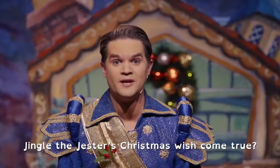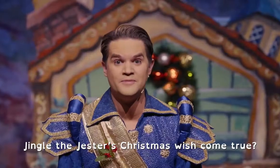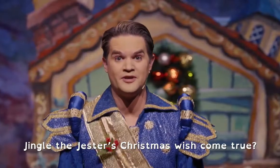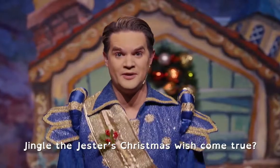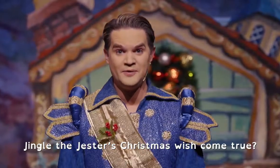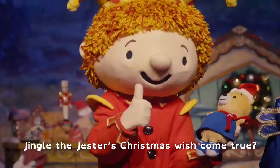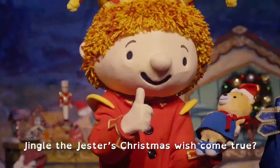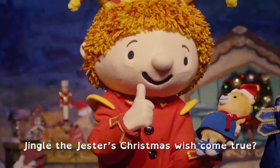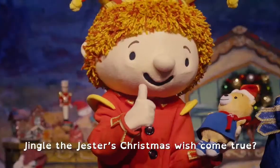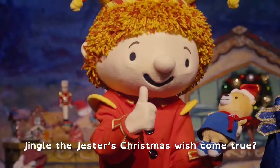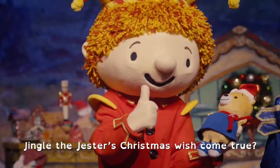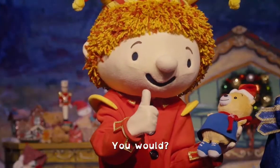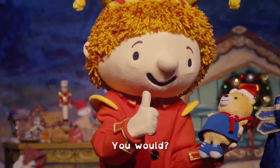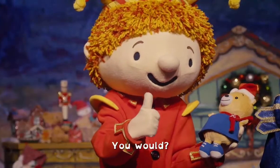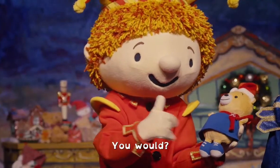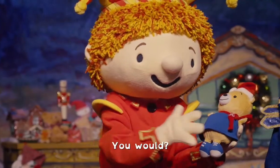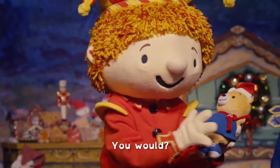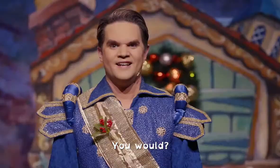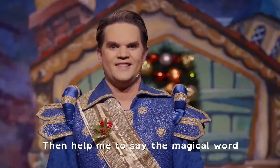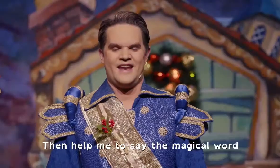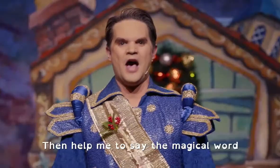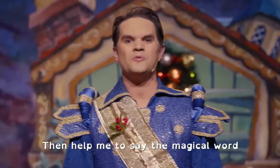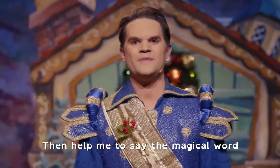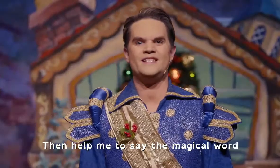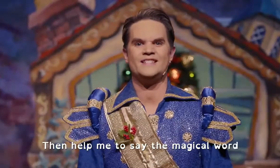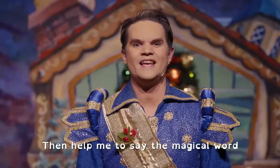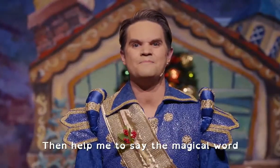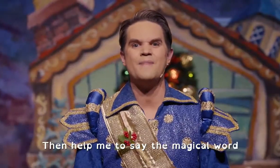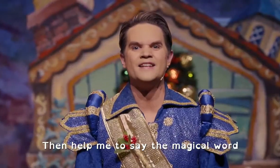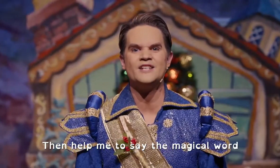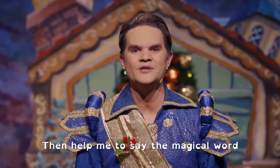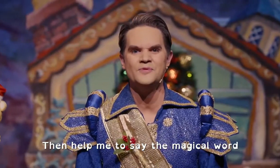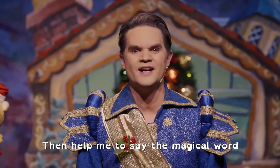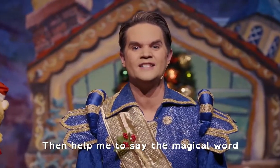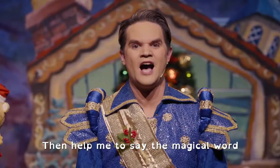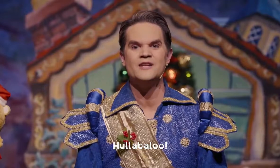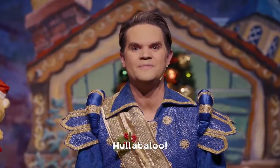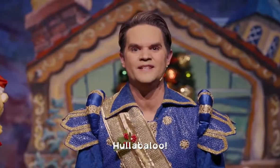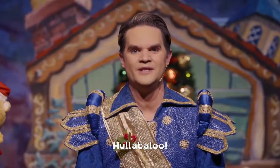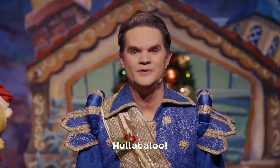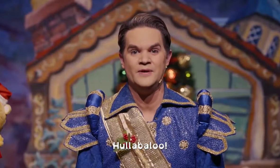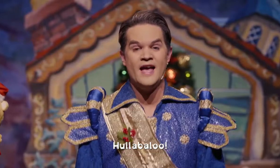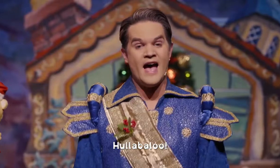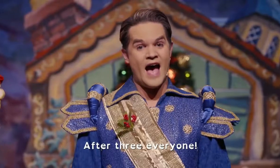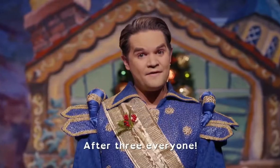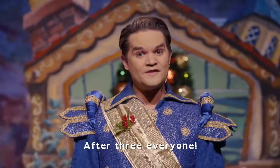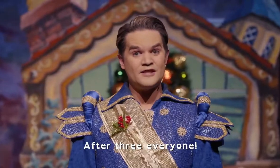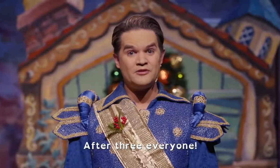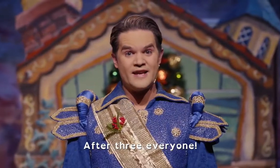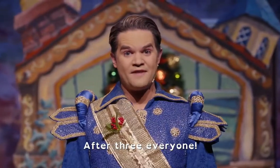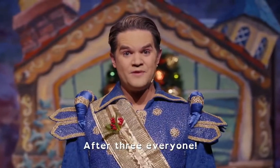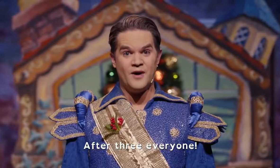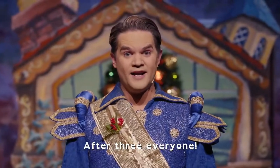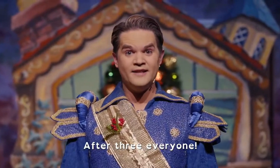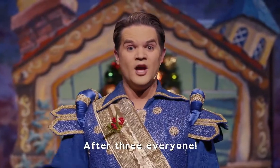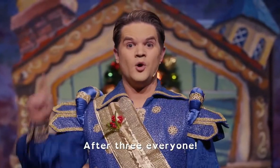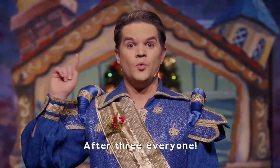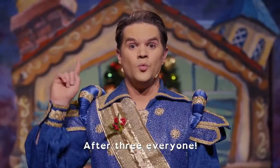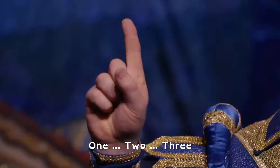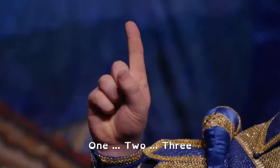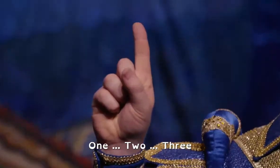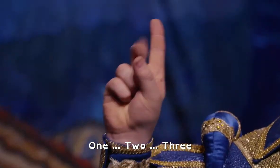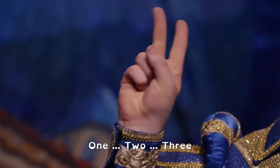Christmas wish come true? You would? Then help me to say the magical word hullabaloo. After three,